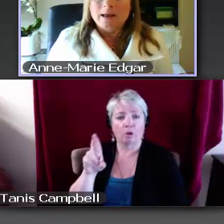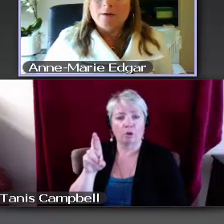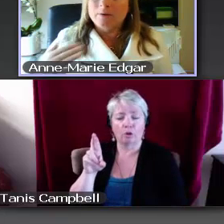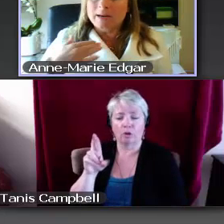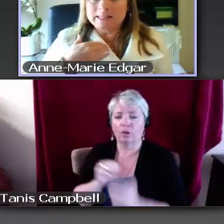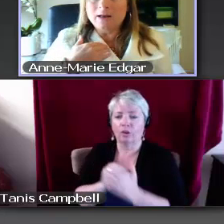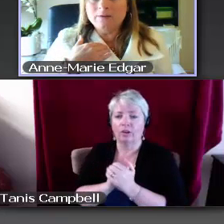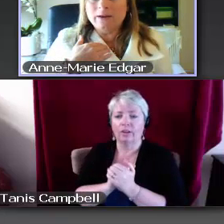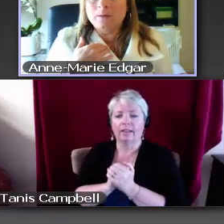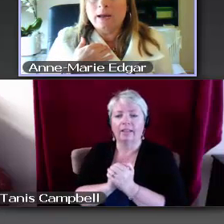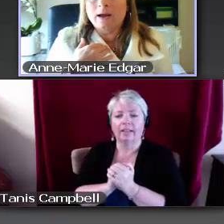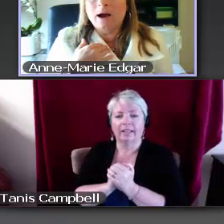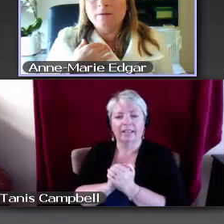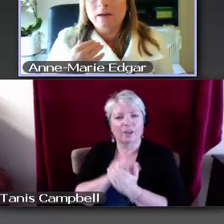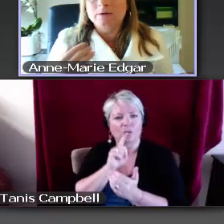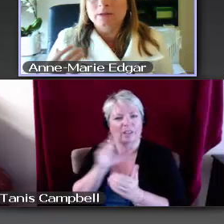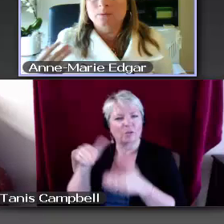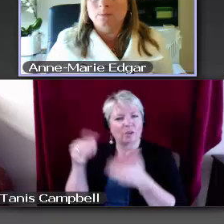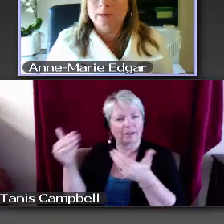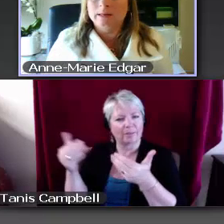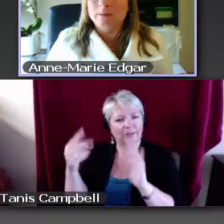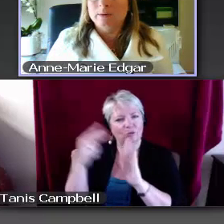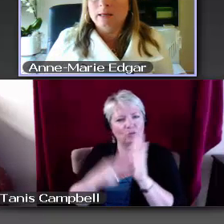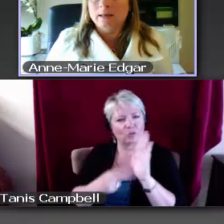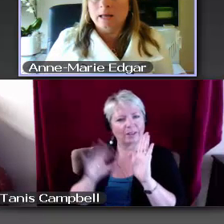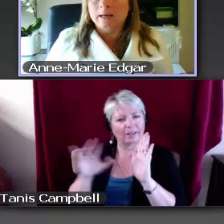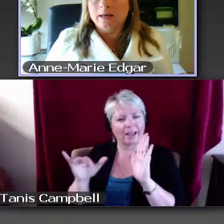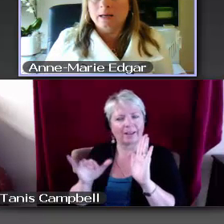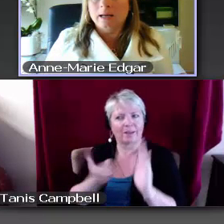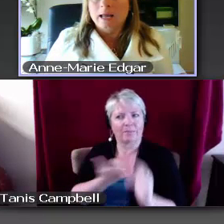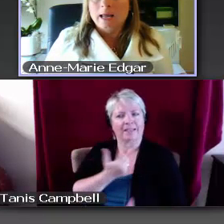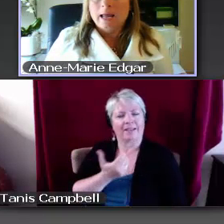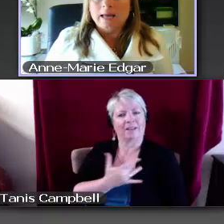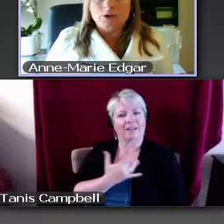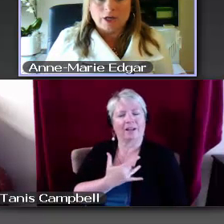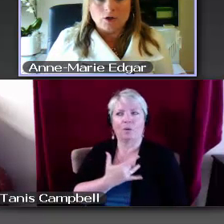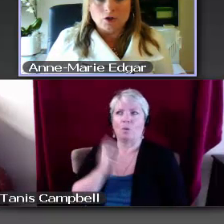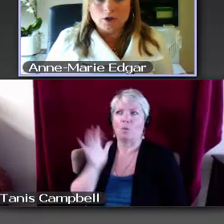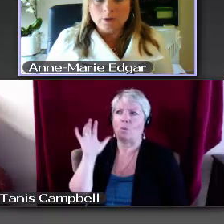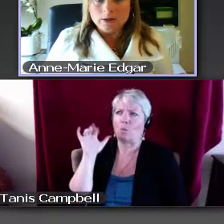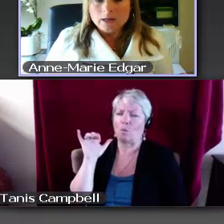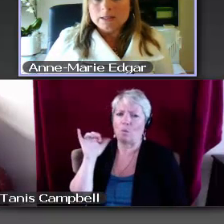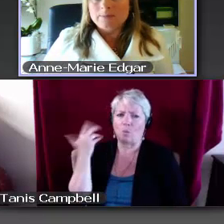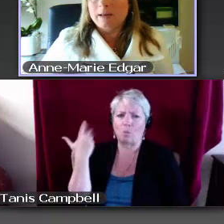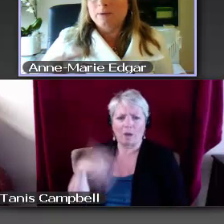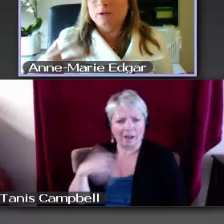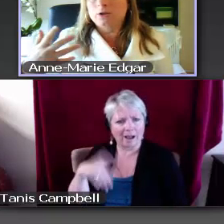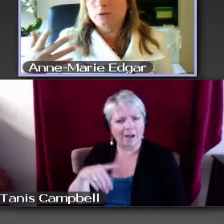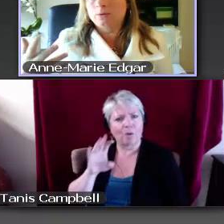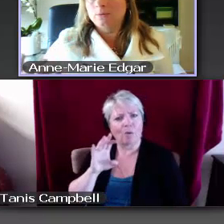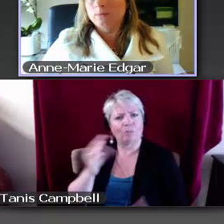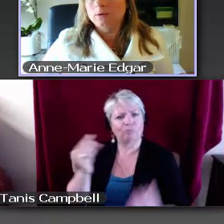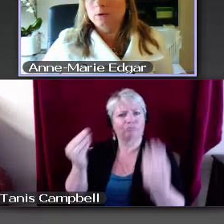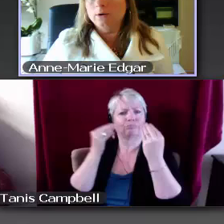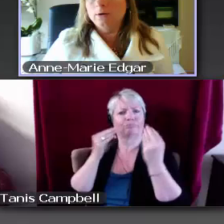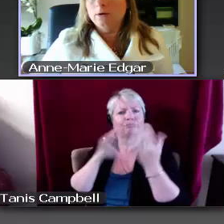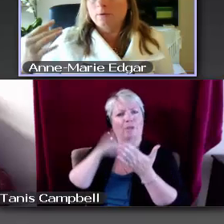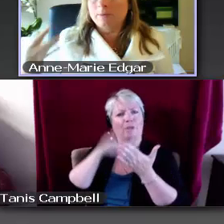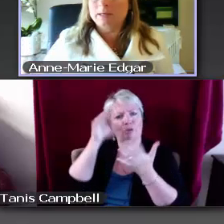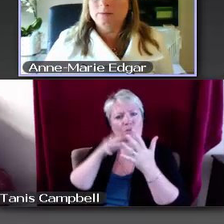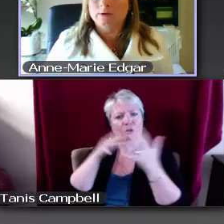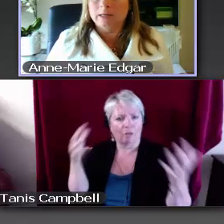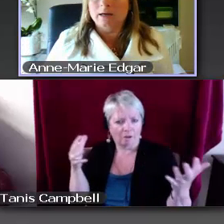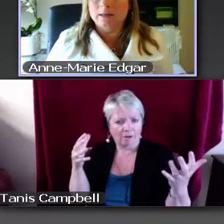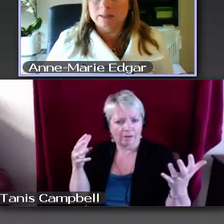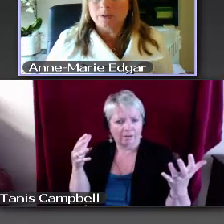because for myself anyway, I found it really, really enlightening and educational to be able to learn